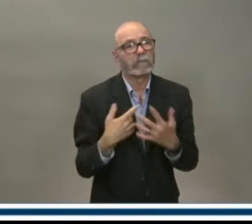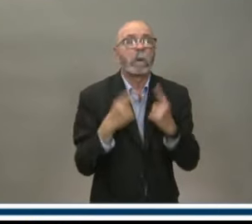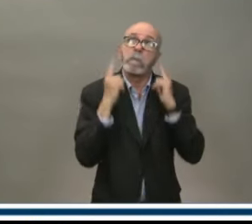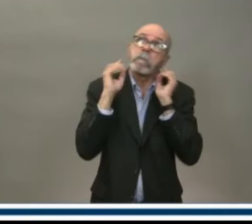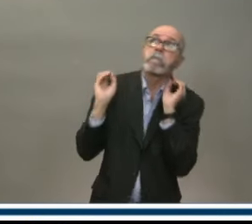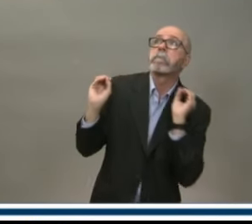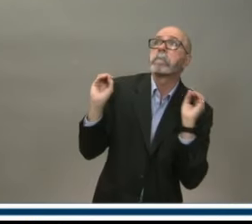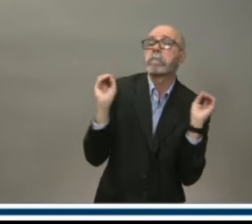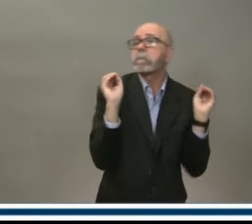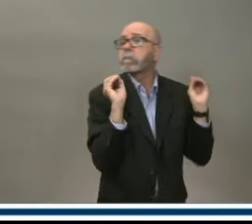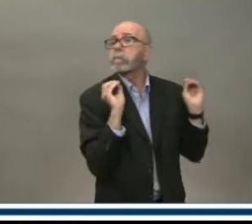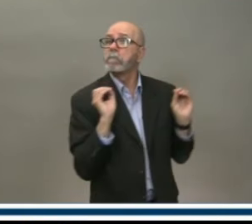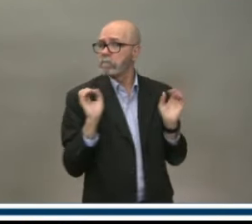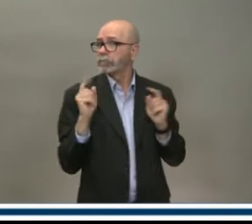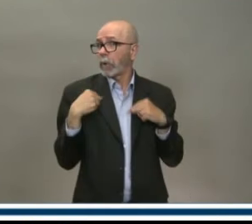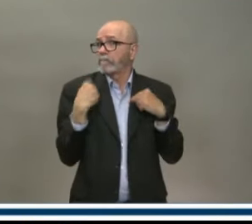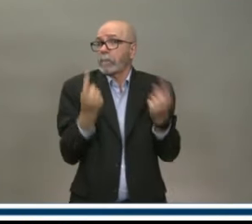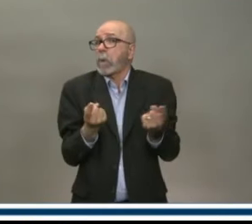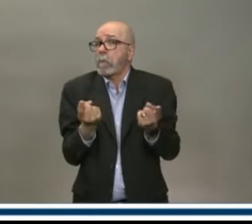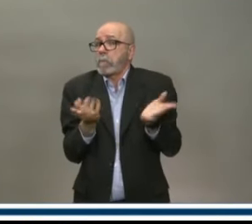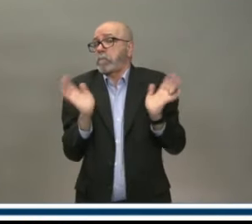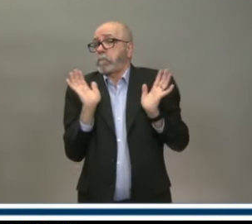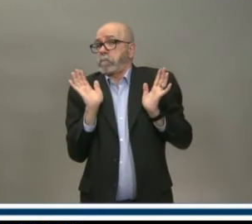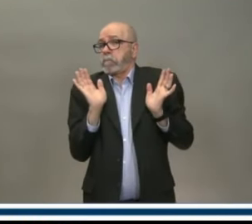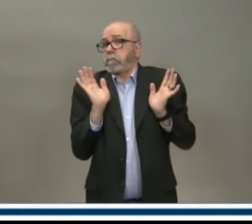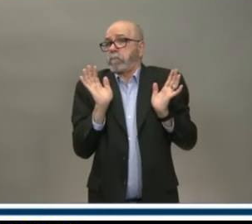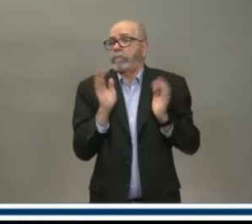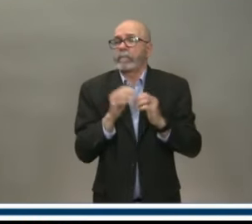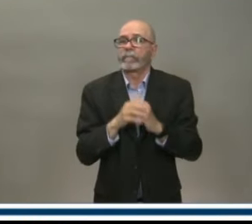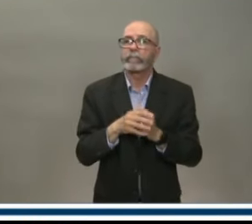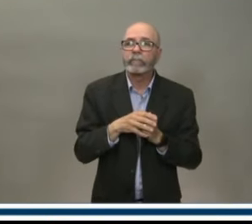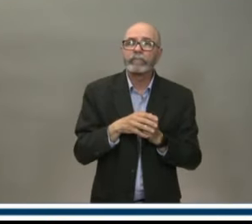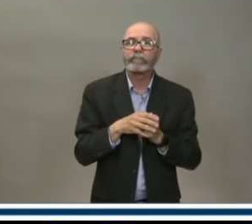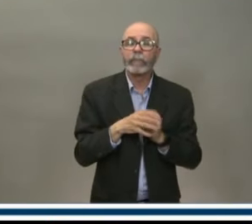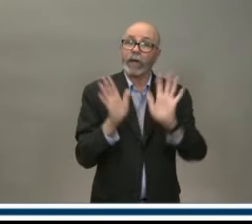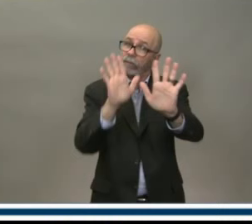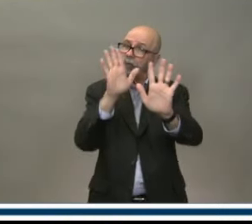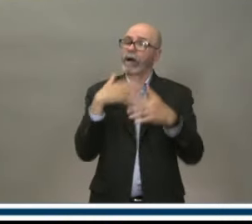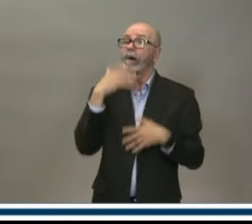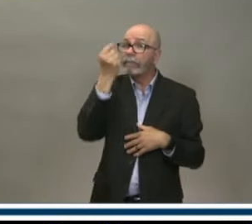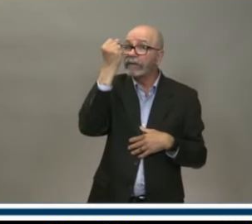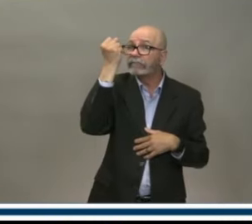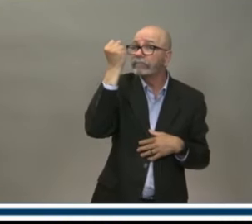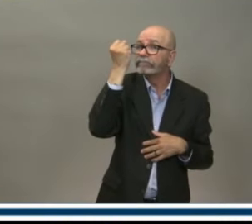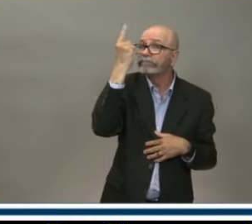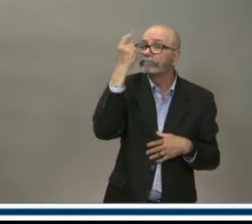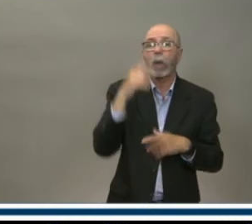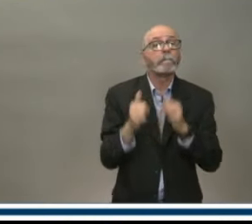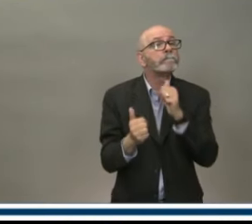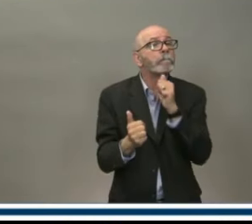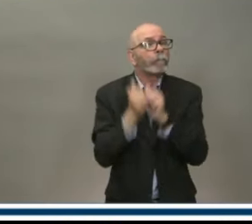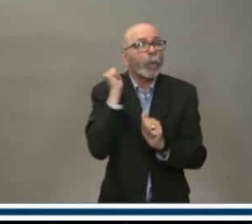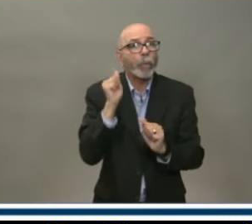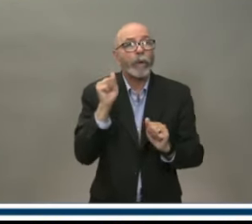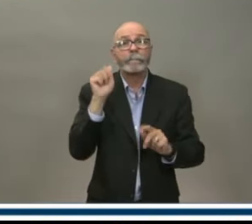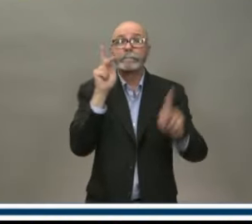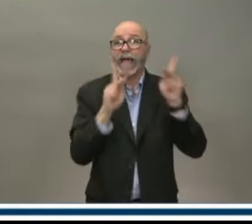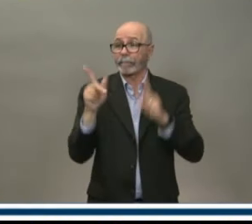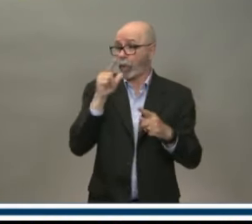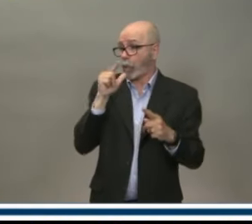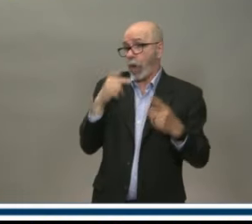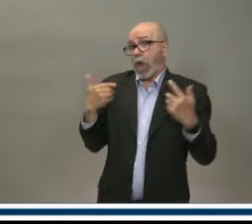certainly the understanding is that for most people with a viral infection like this, they will